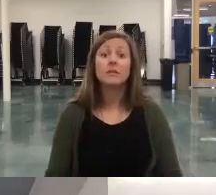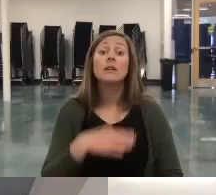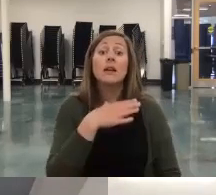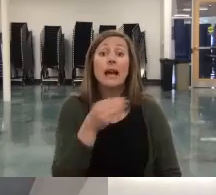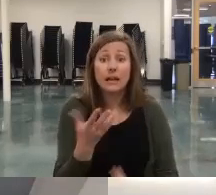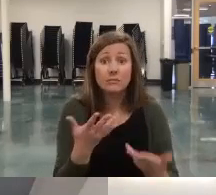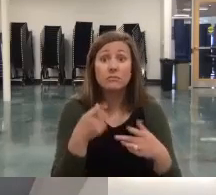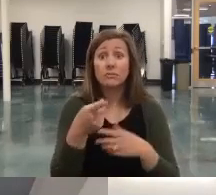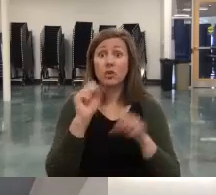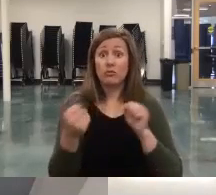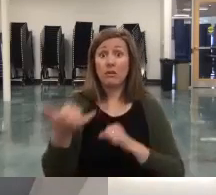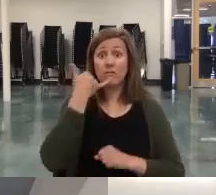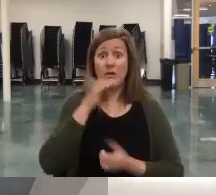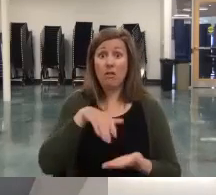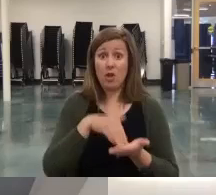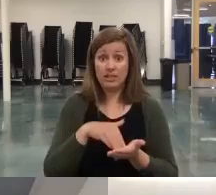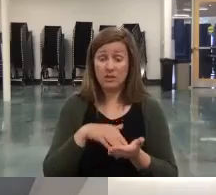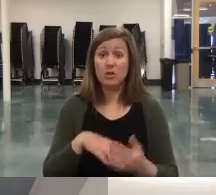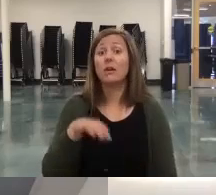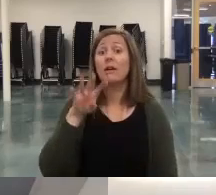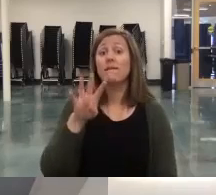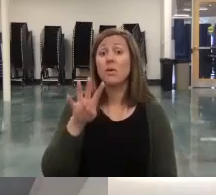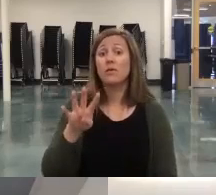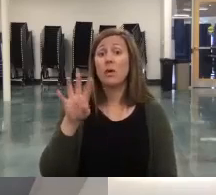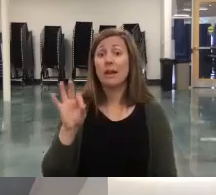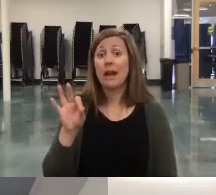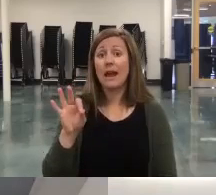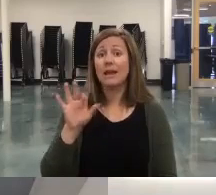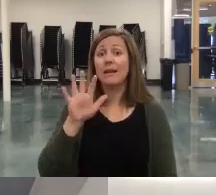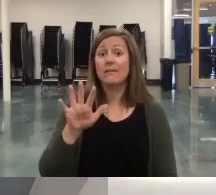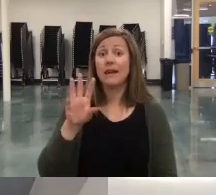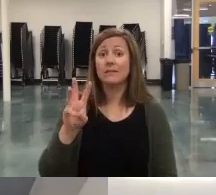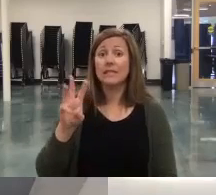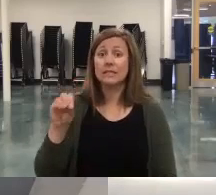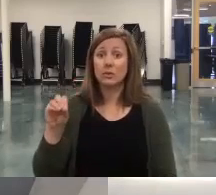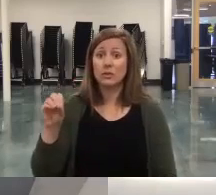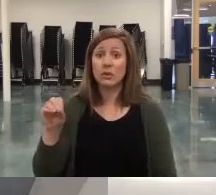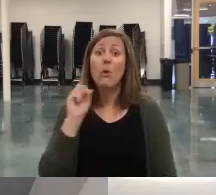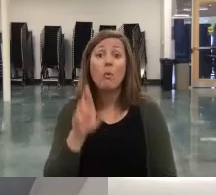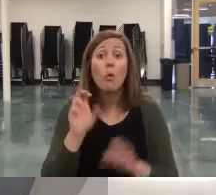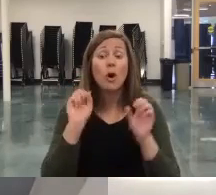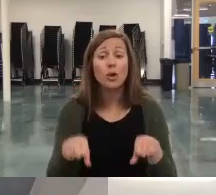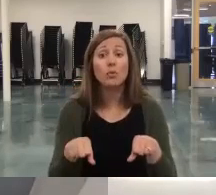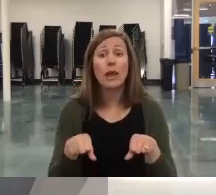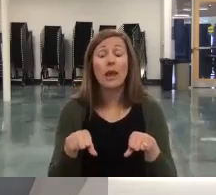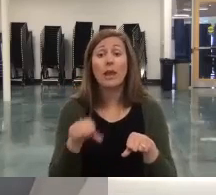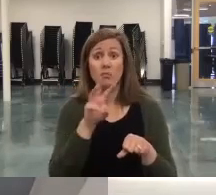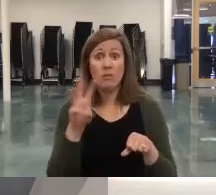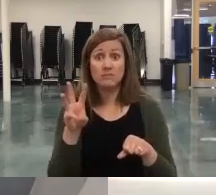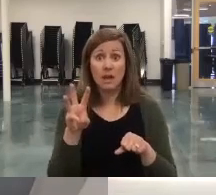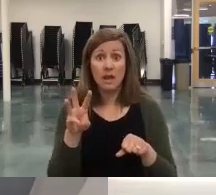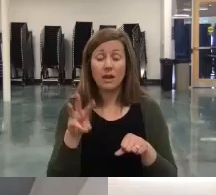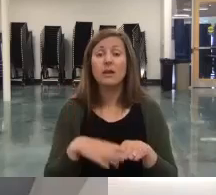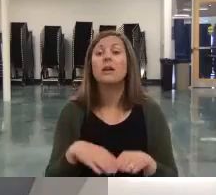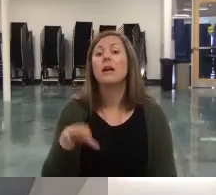call our center at 449-5600, or you can go to our website, which